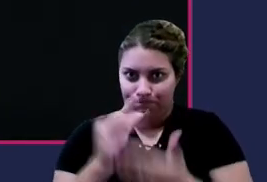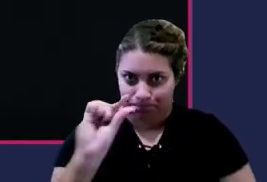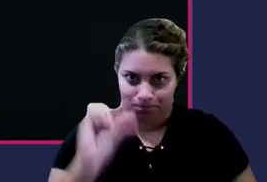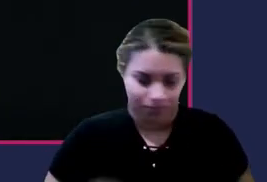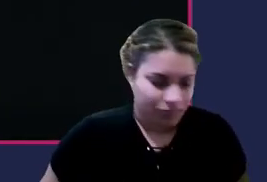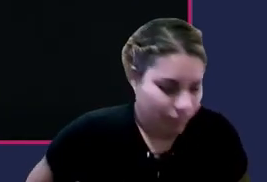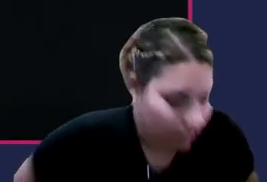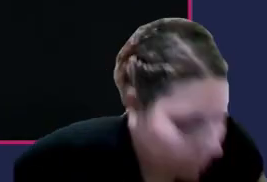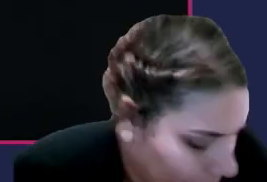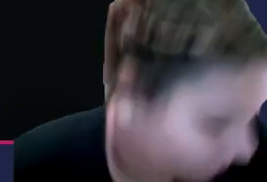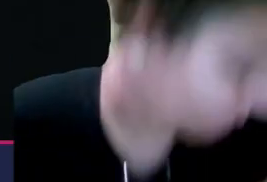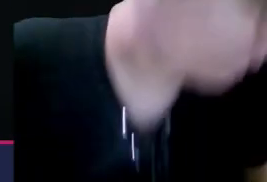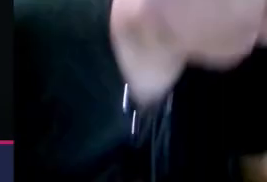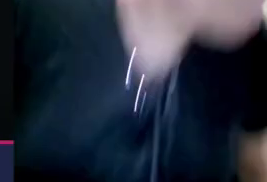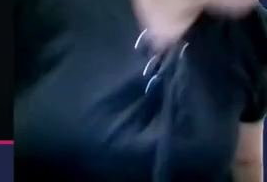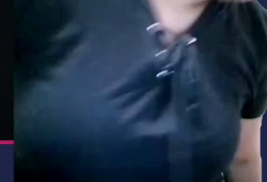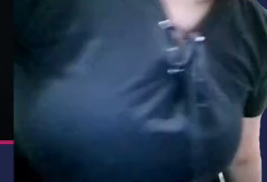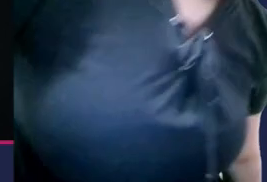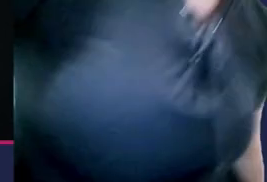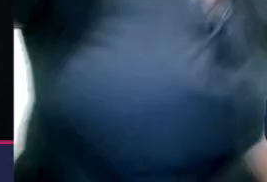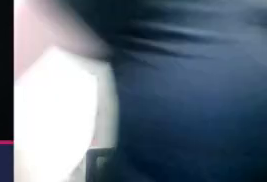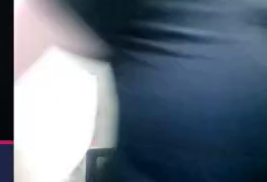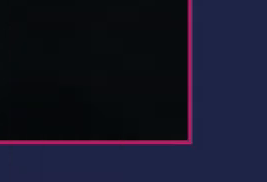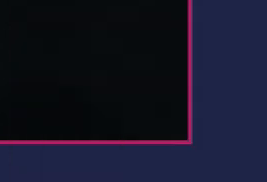the lottery of prognostics, part of it